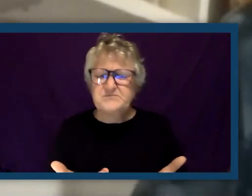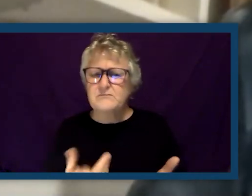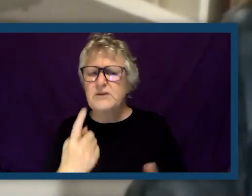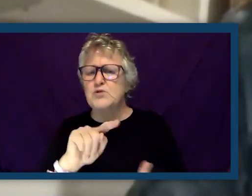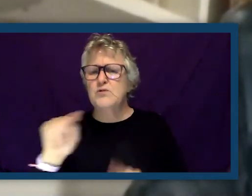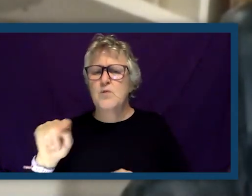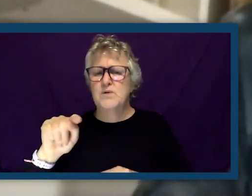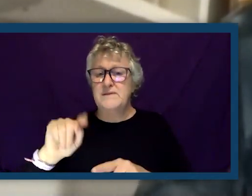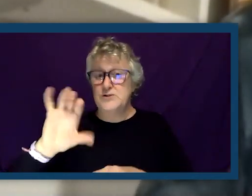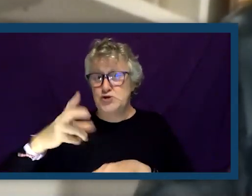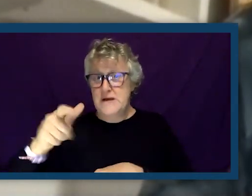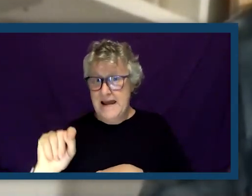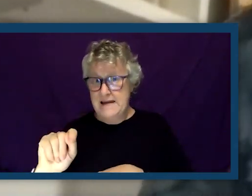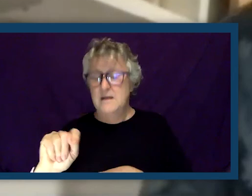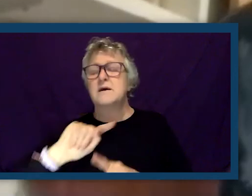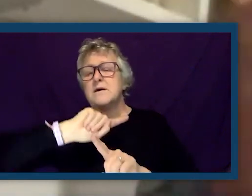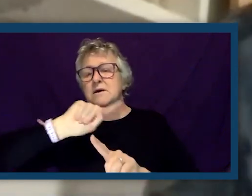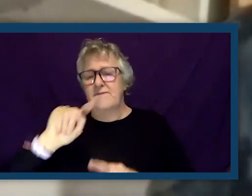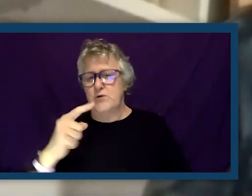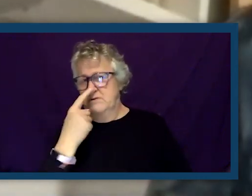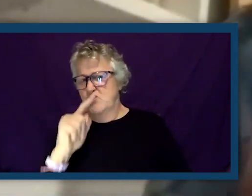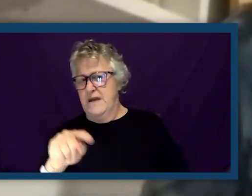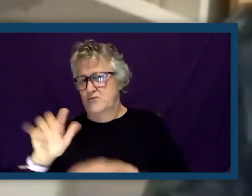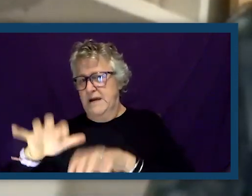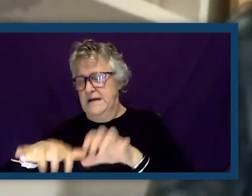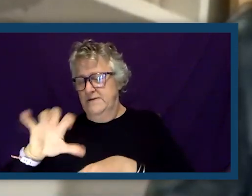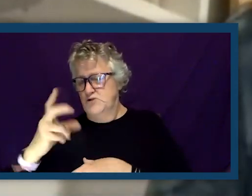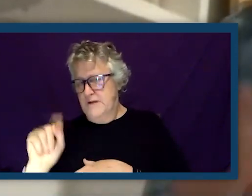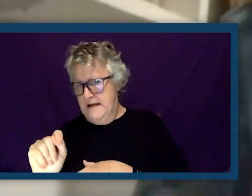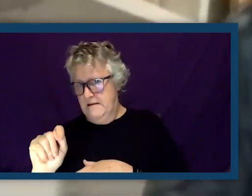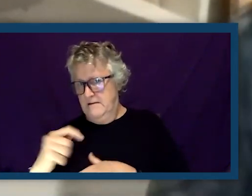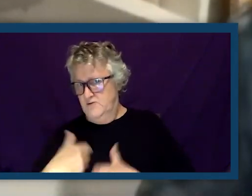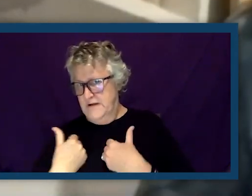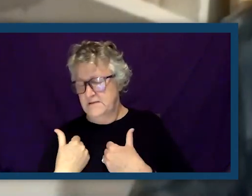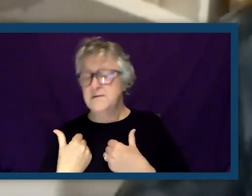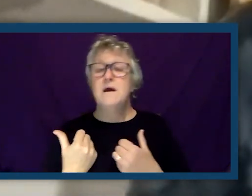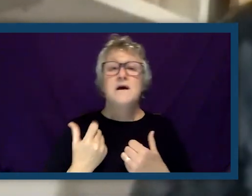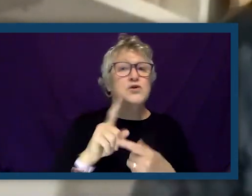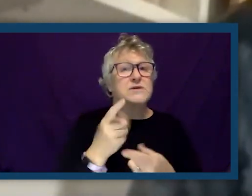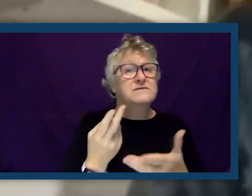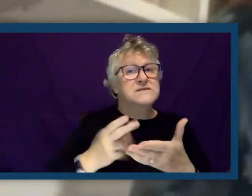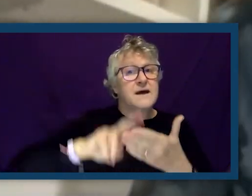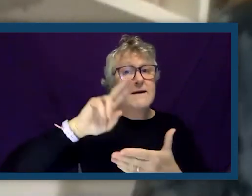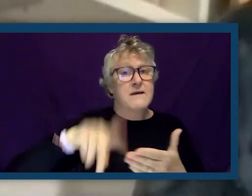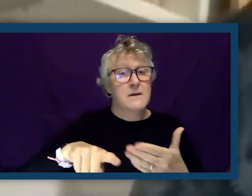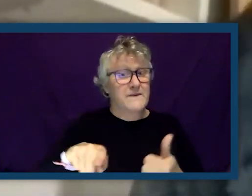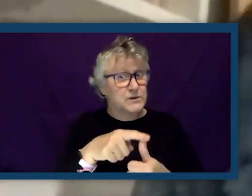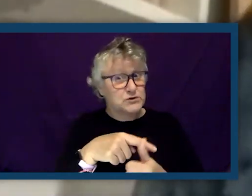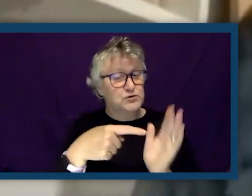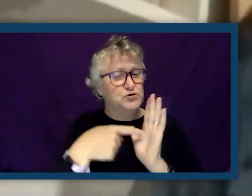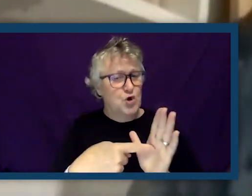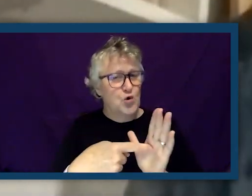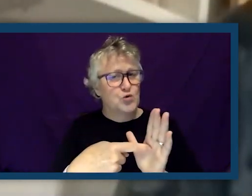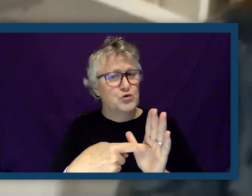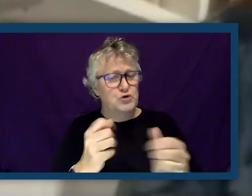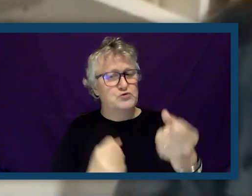to stoptherepublicanrecall.com. Through there, you can sign up to first off, show that you support the anti-recall campaign, that